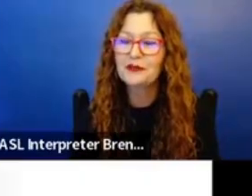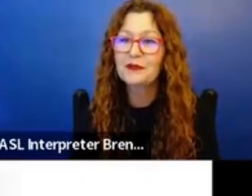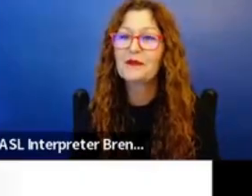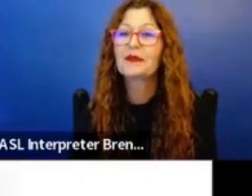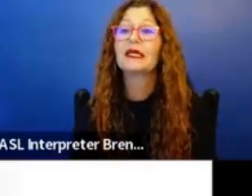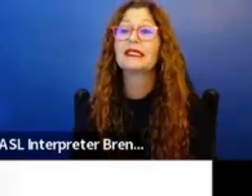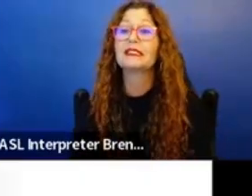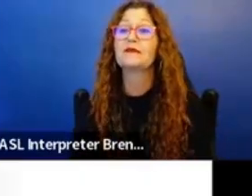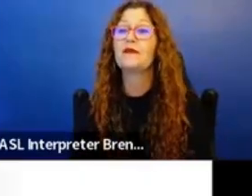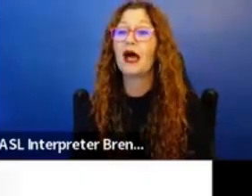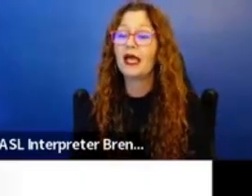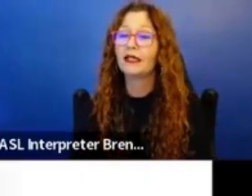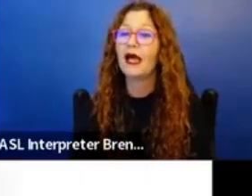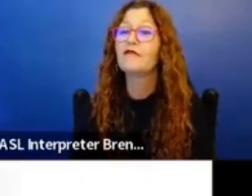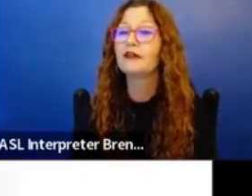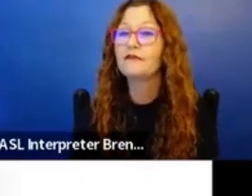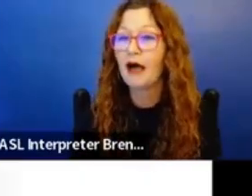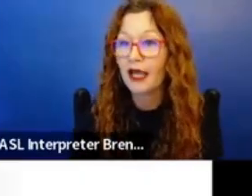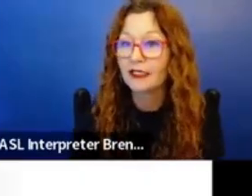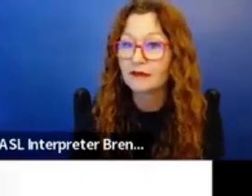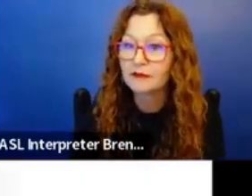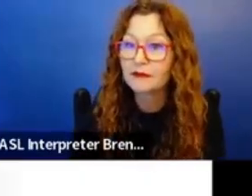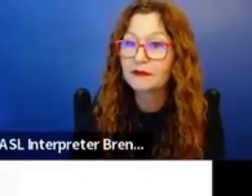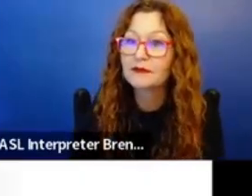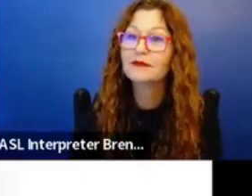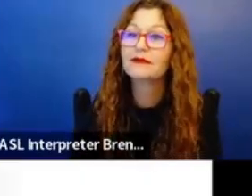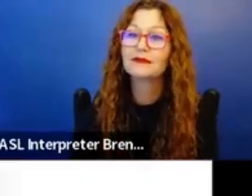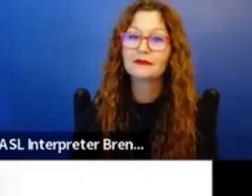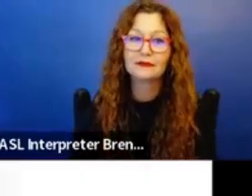good. This is fine. I feel fine.